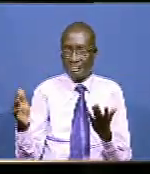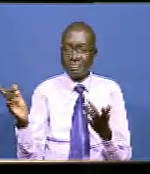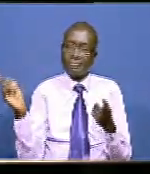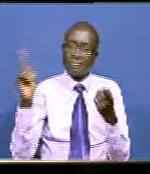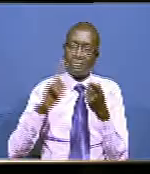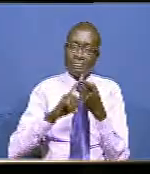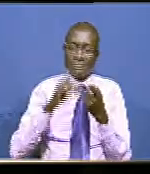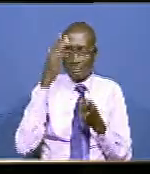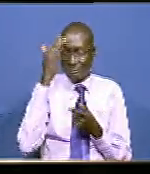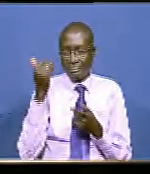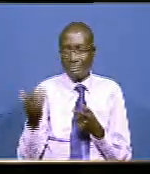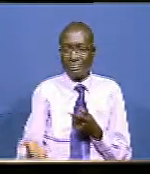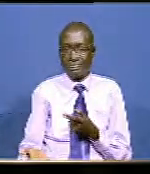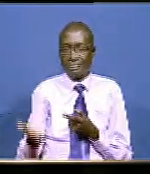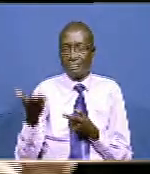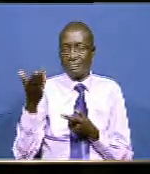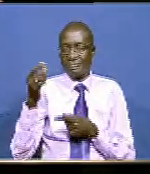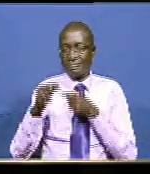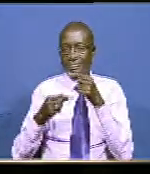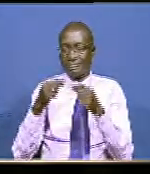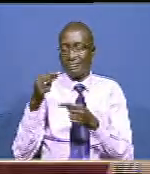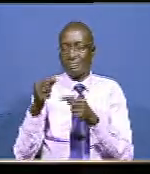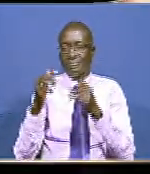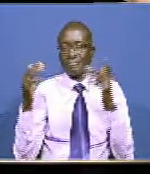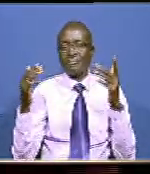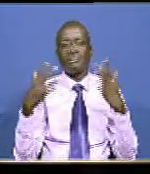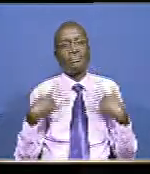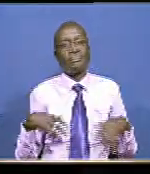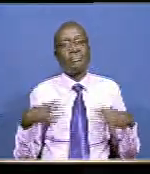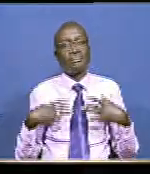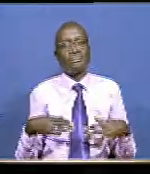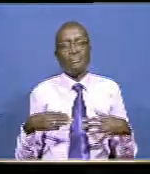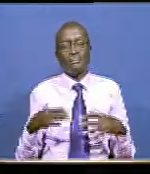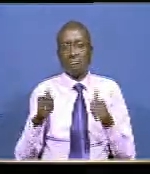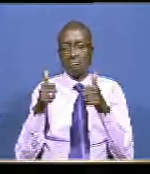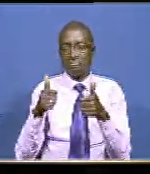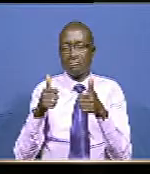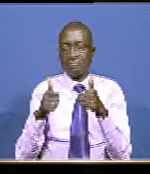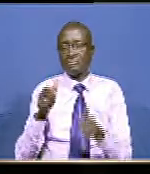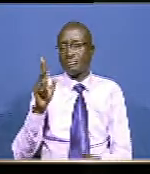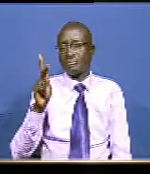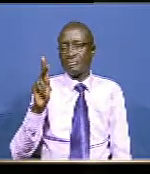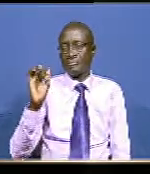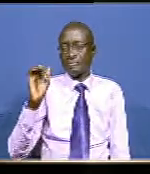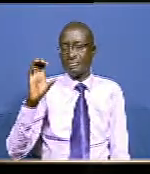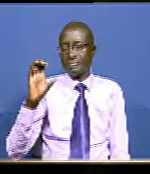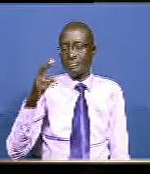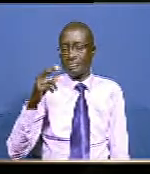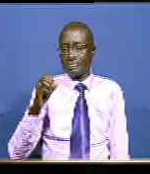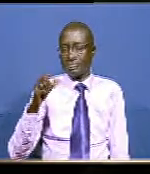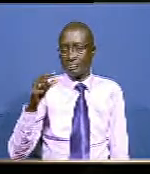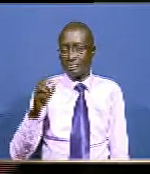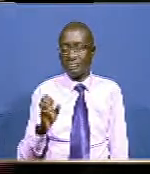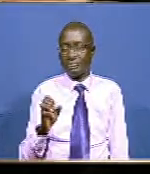tume raise up generation. Niko na big people, big up Kipchoge. K, no, mi sita K.O. Nitakuwa